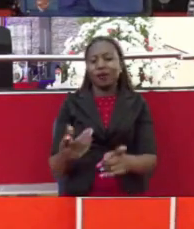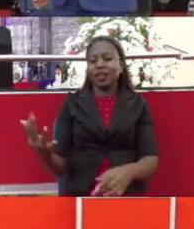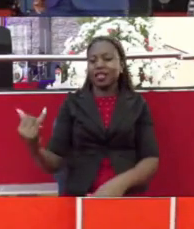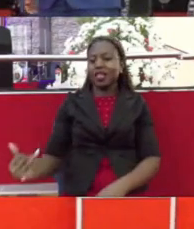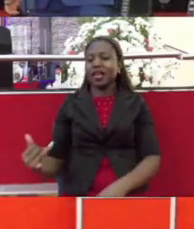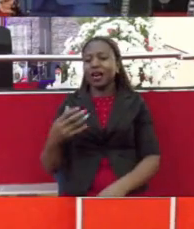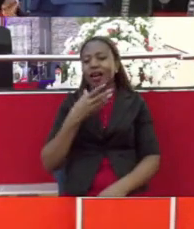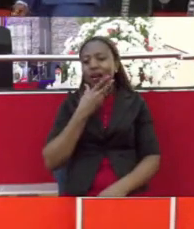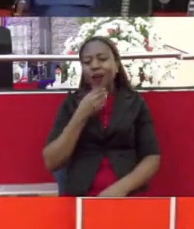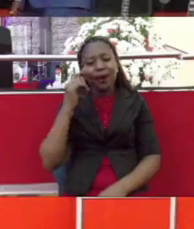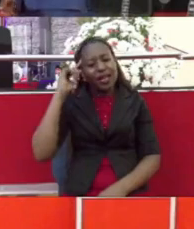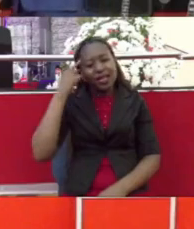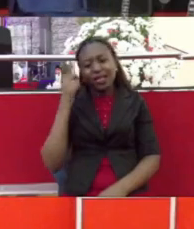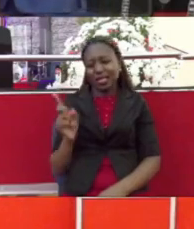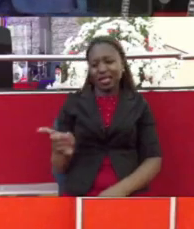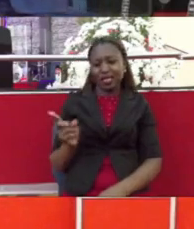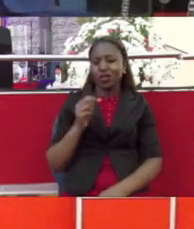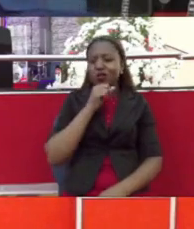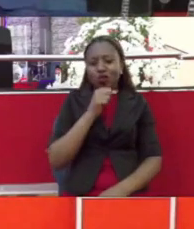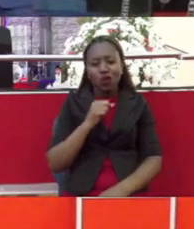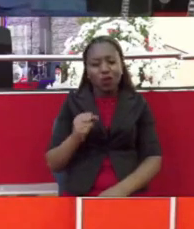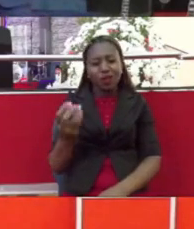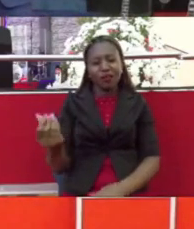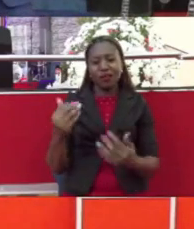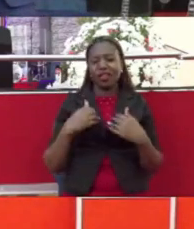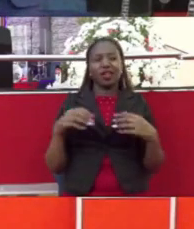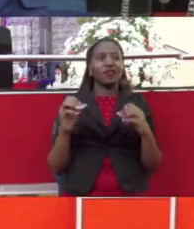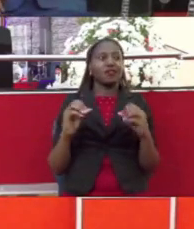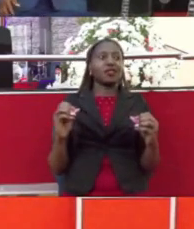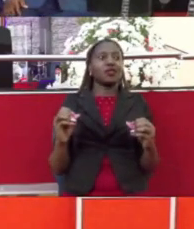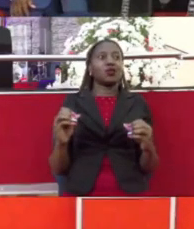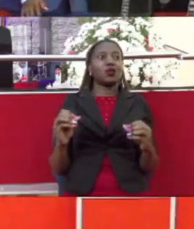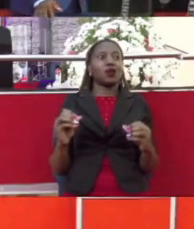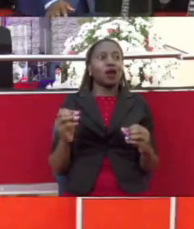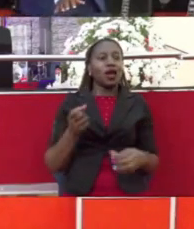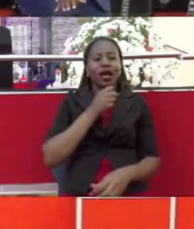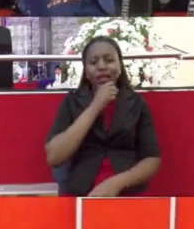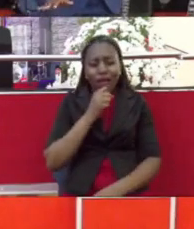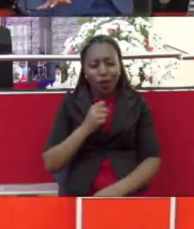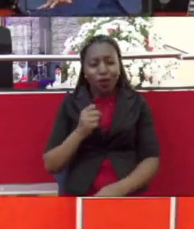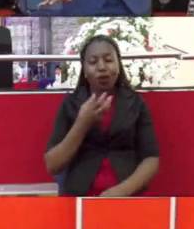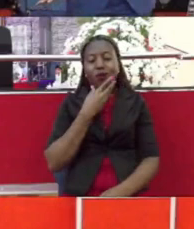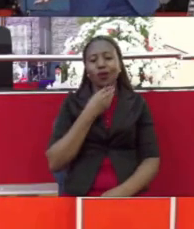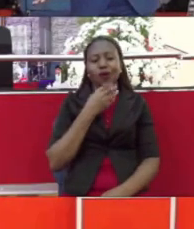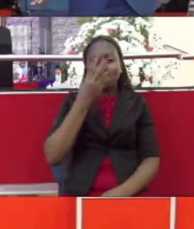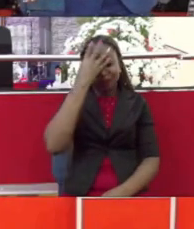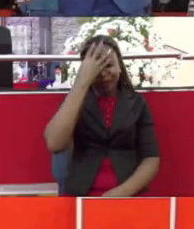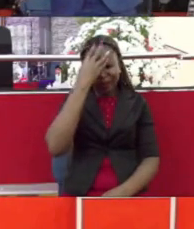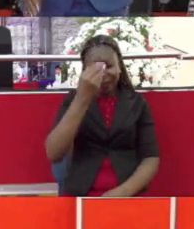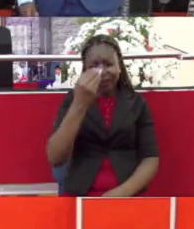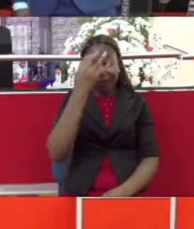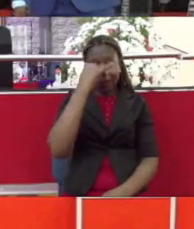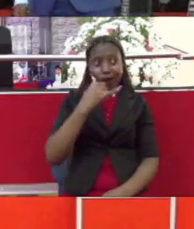hivyo. The man was so annoyed because he knows the boy from when the boy was very young. Alikuwa amejua huyu kijana kutoka akiwa